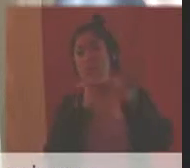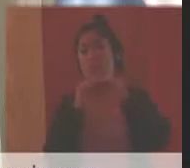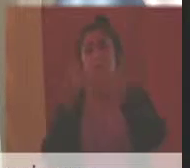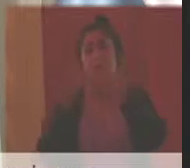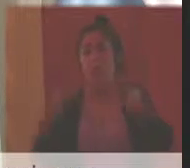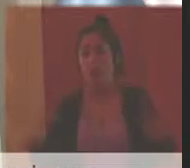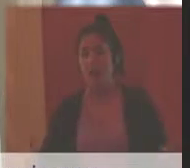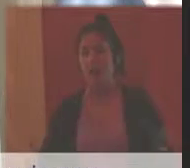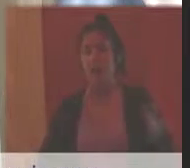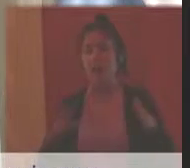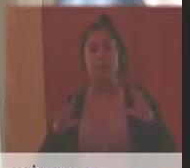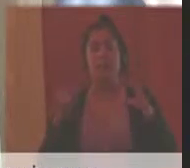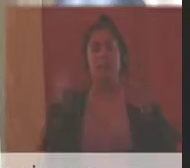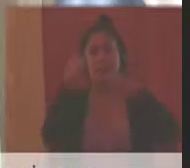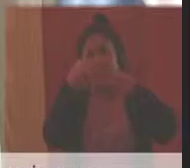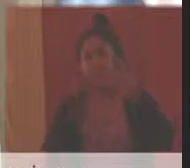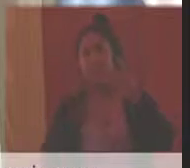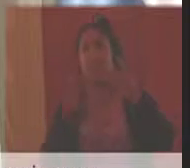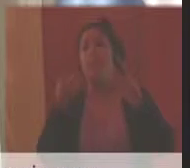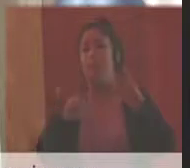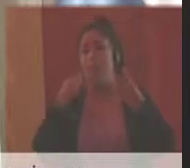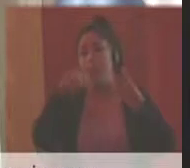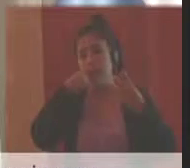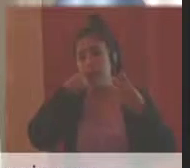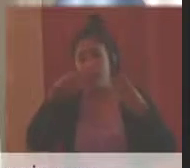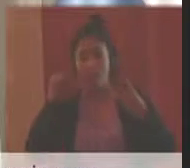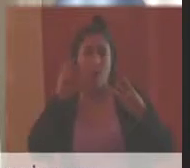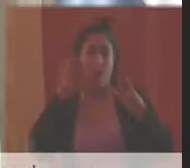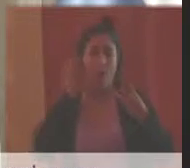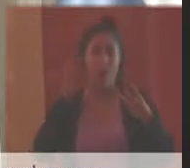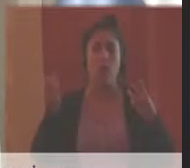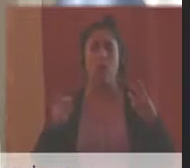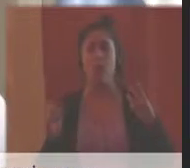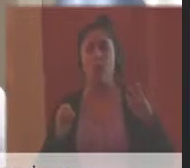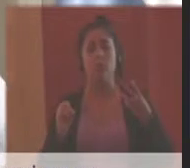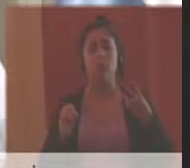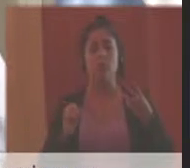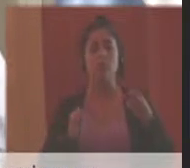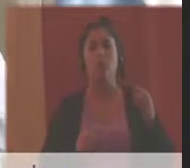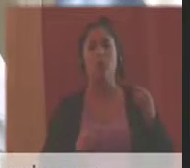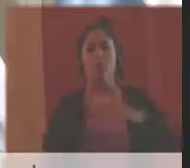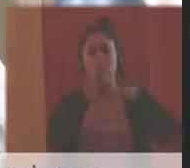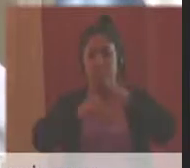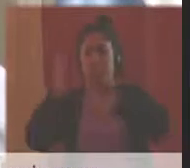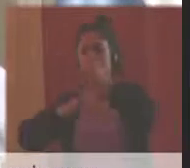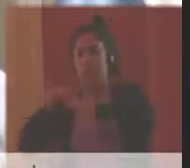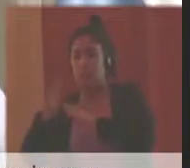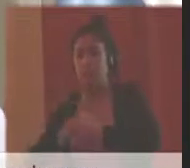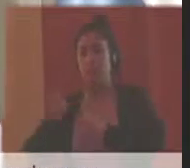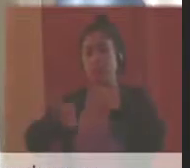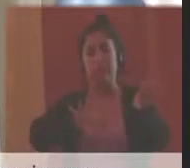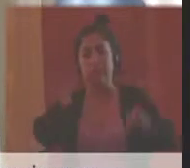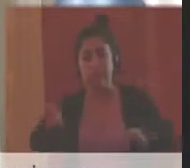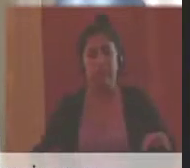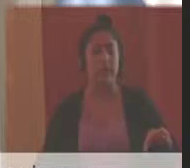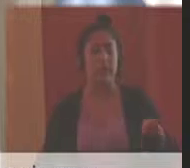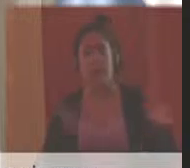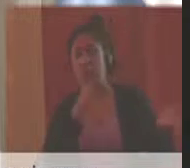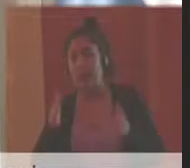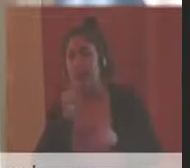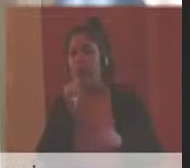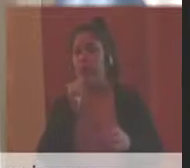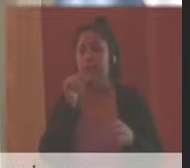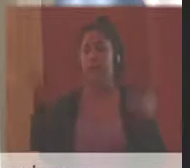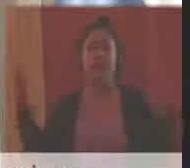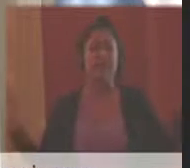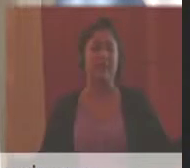the inequalities in income and family structure, and urban growth without planning are all